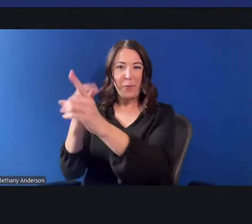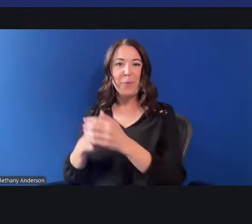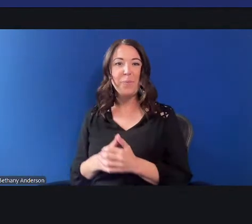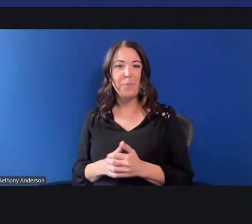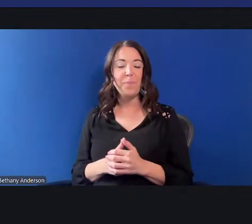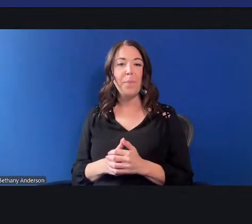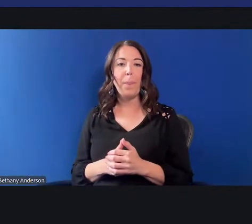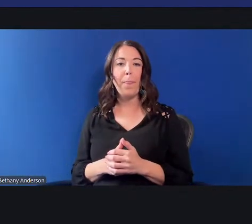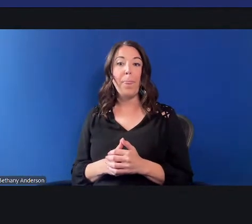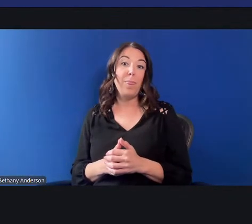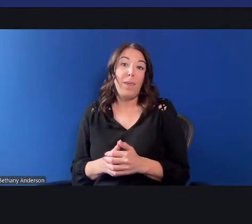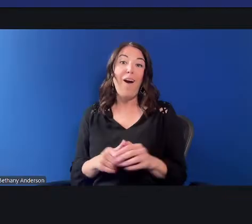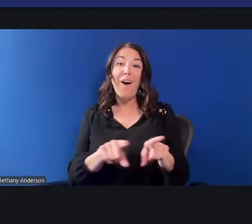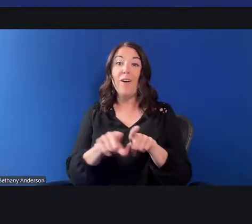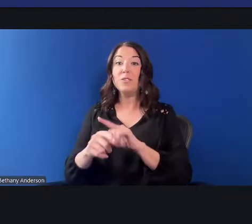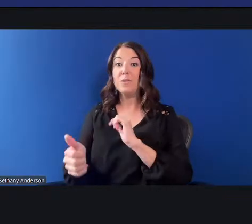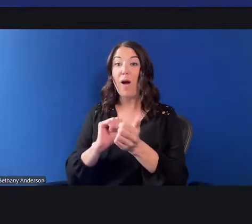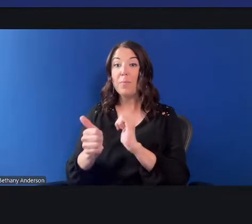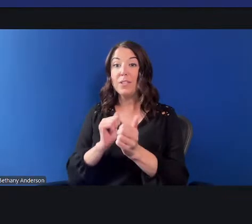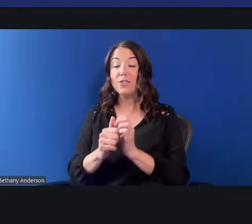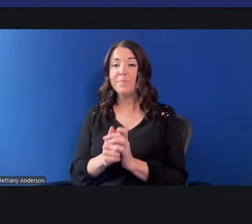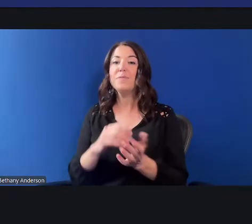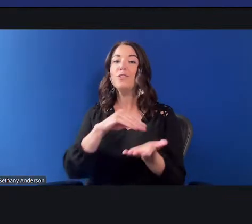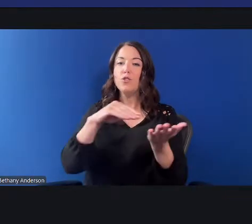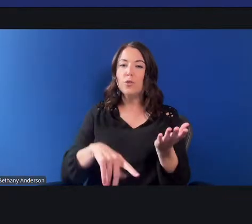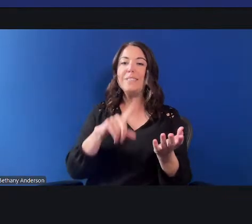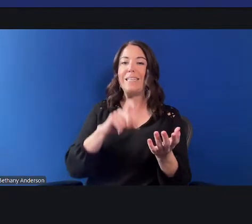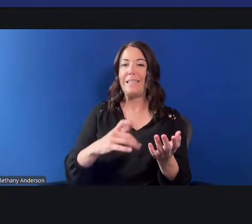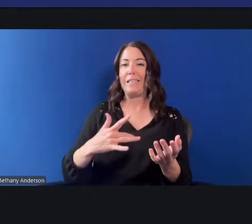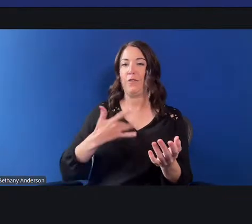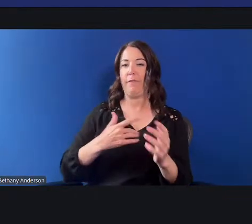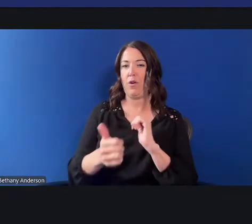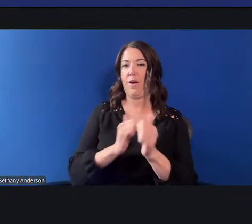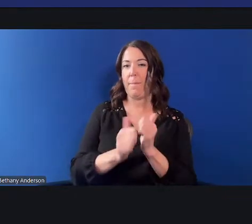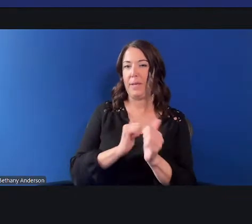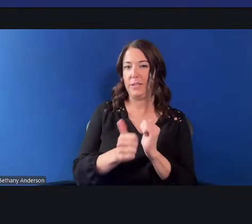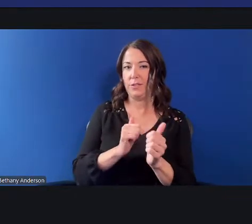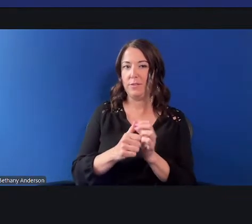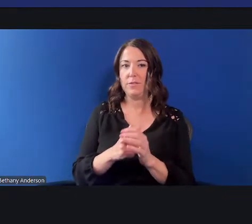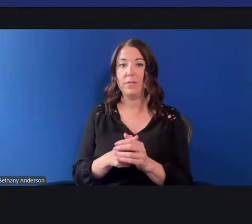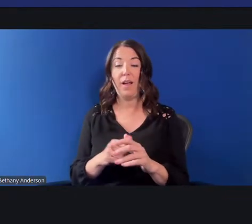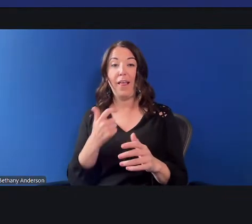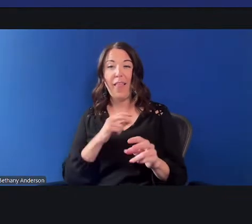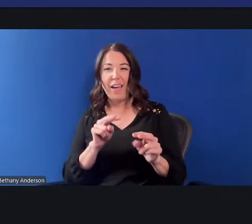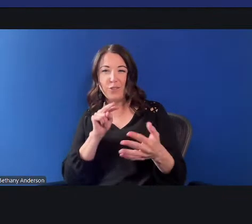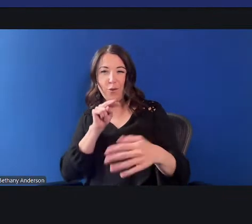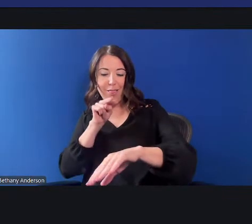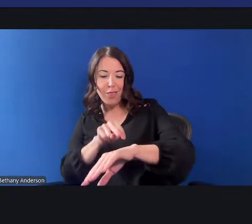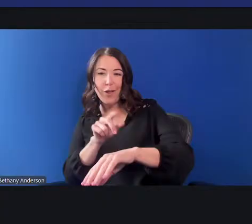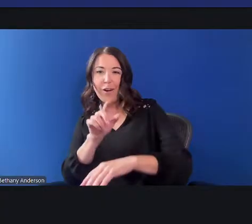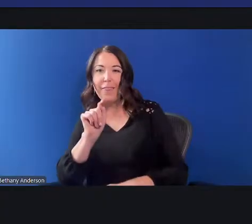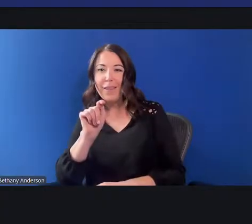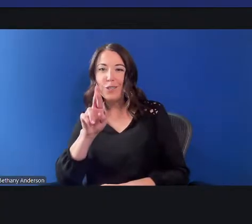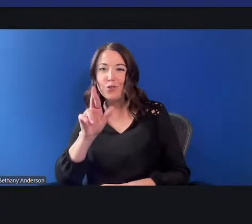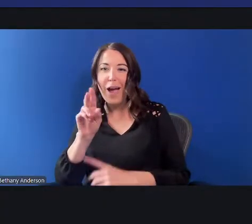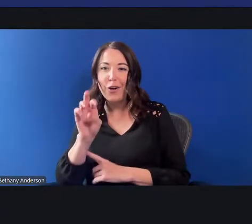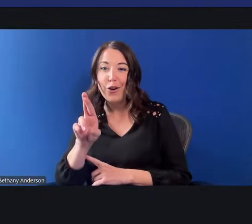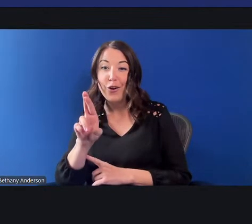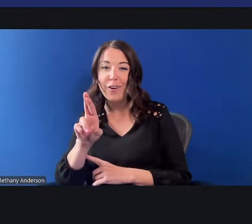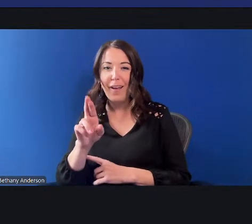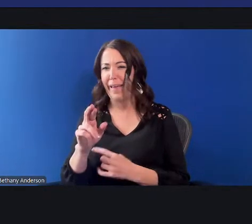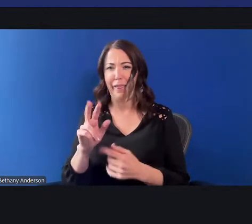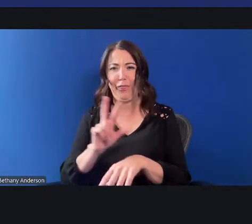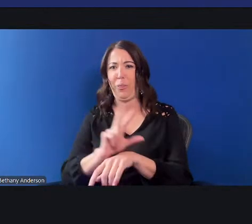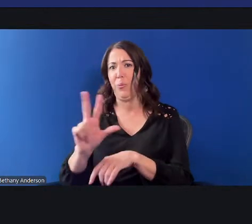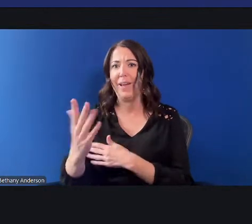Also, it's a competition. Students need to compete. Looking at our tracker at like 3 a.m. and seeing that we had passed 2 other vessels